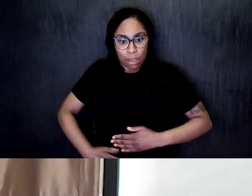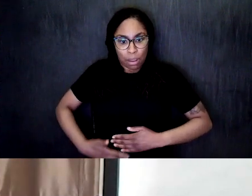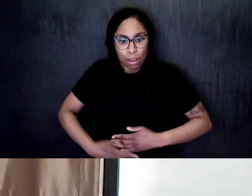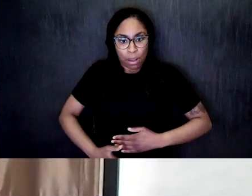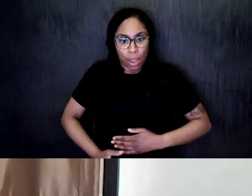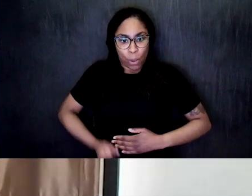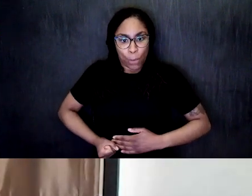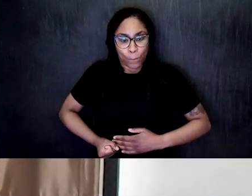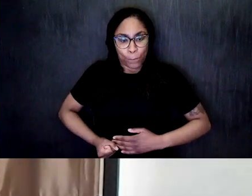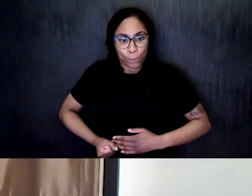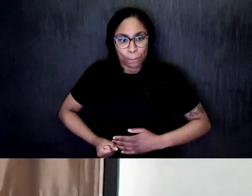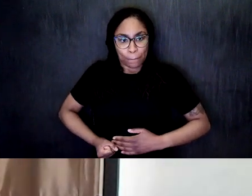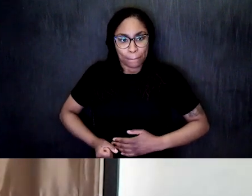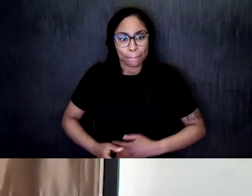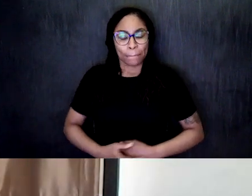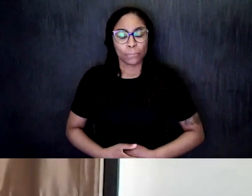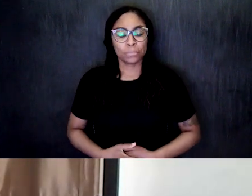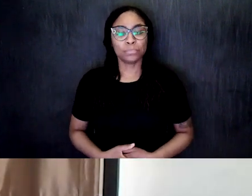belly.